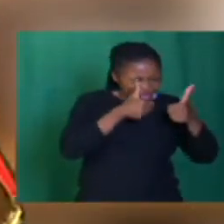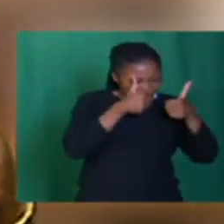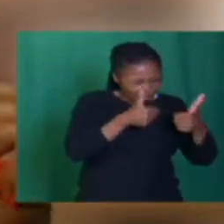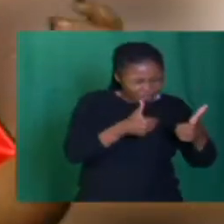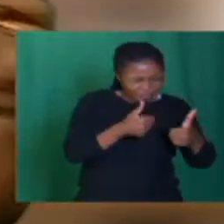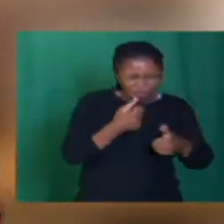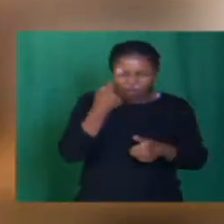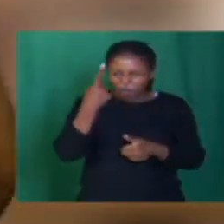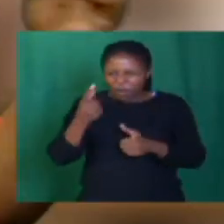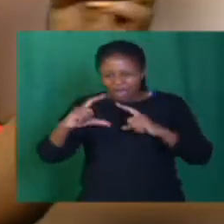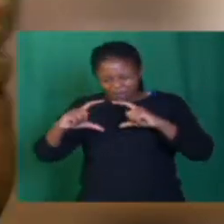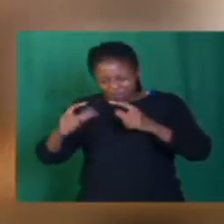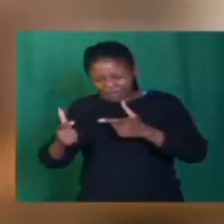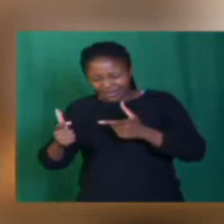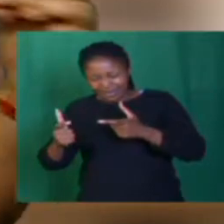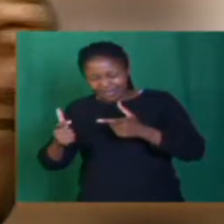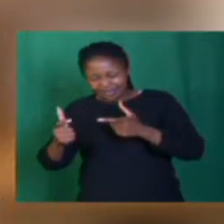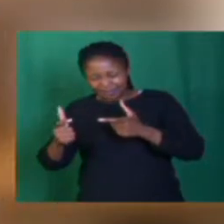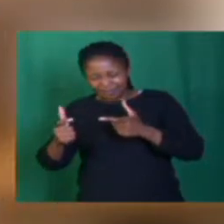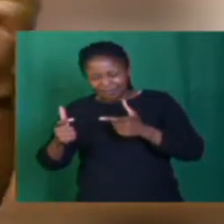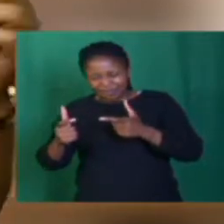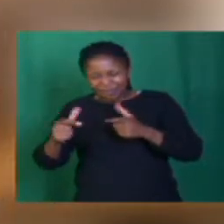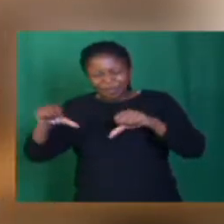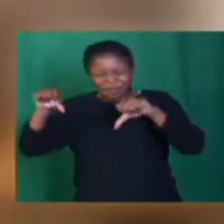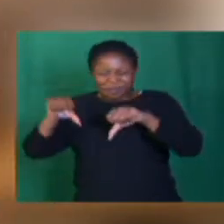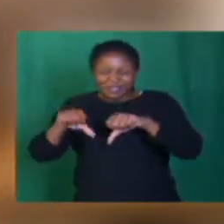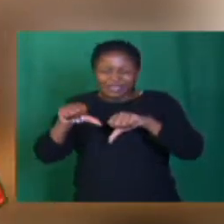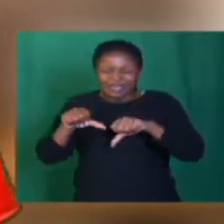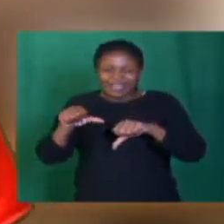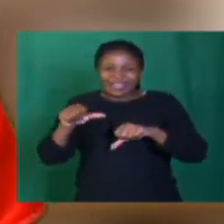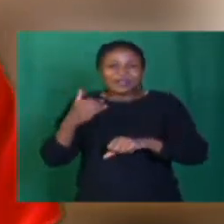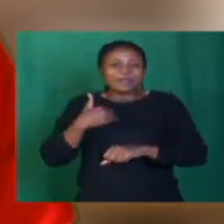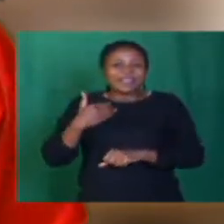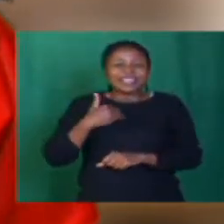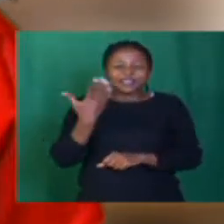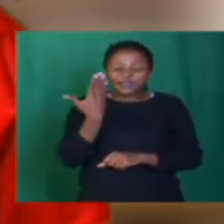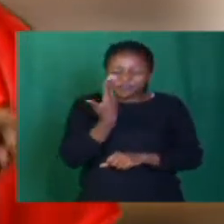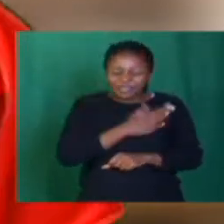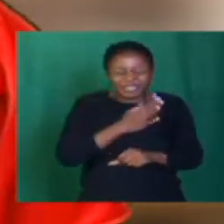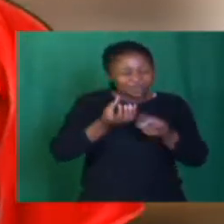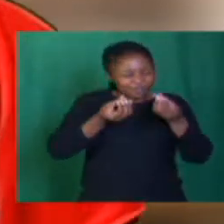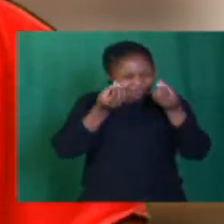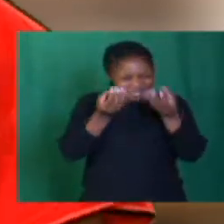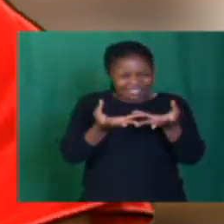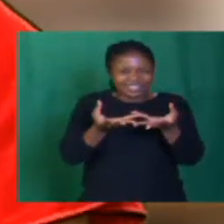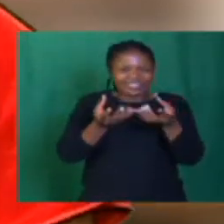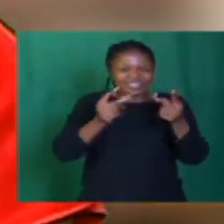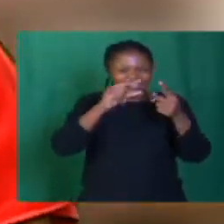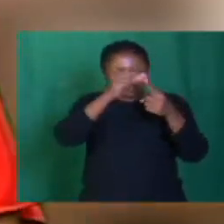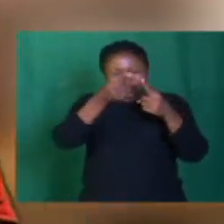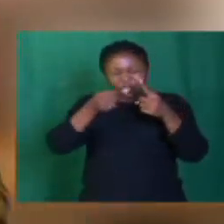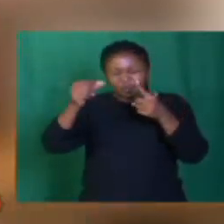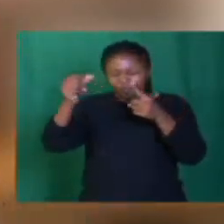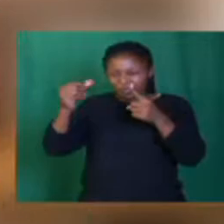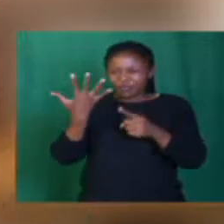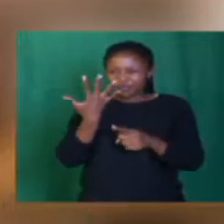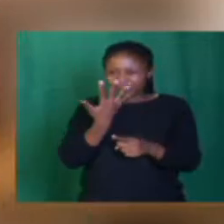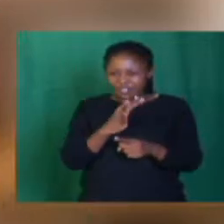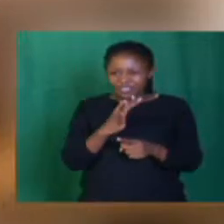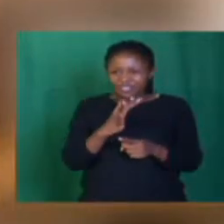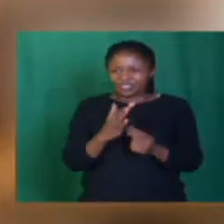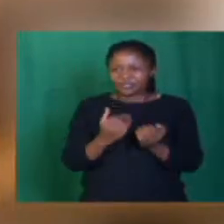I've given you the transition statement in between. Now we move on to the what? To the